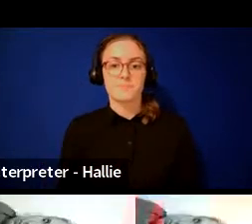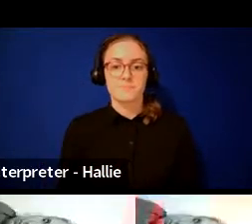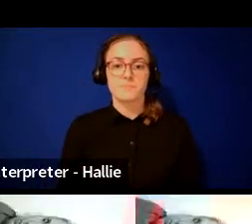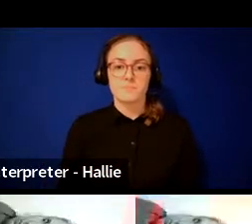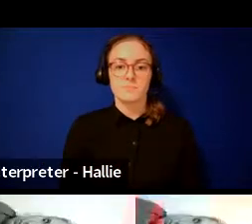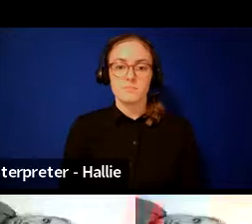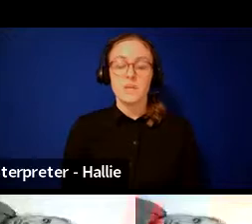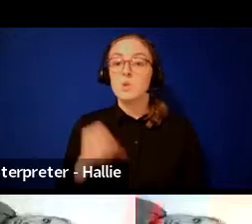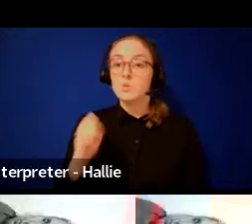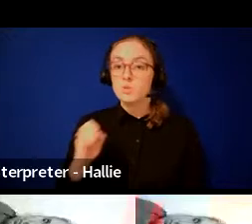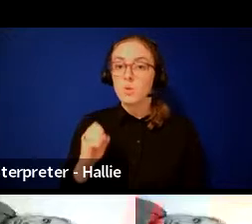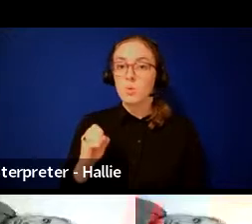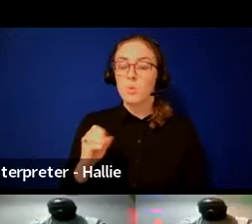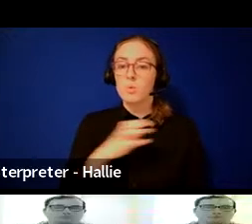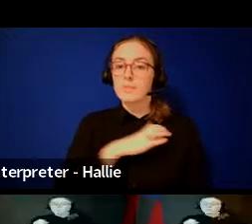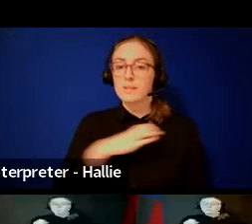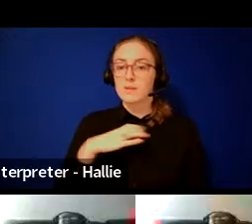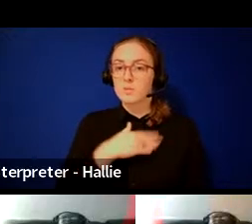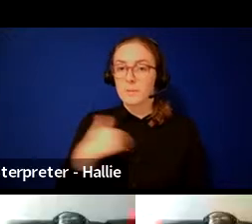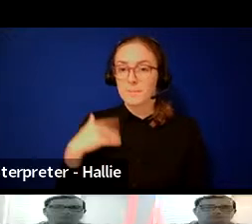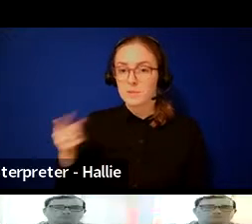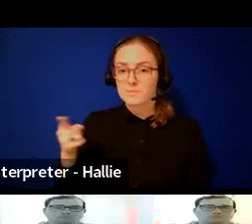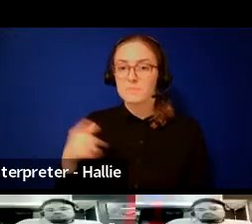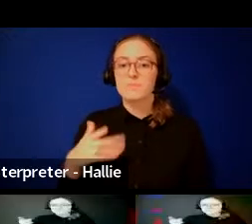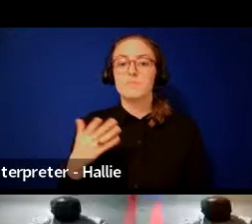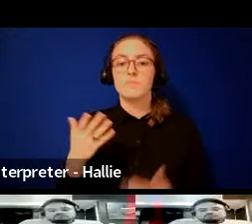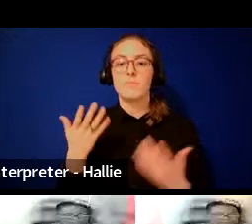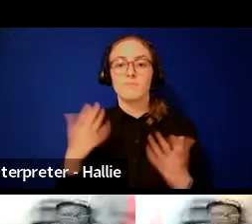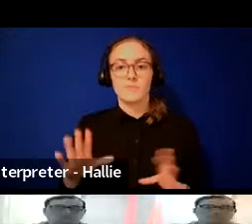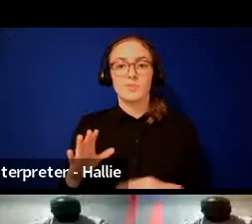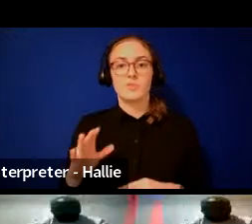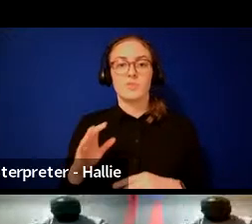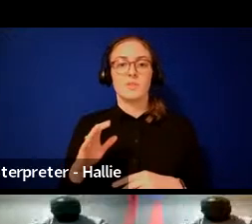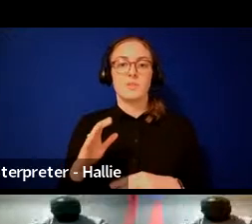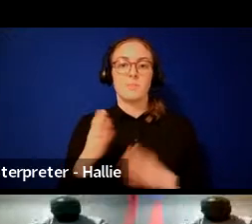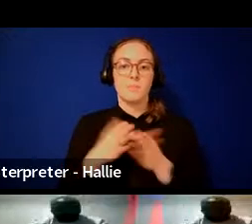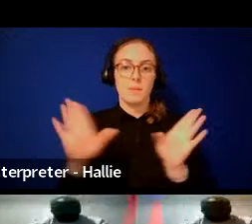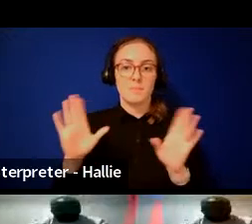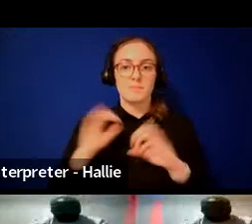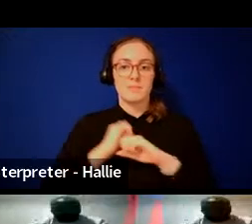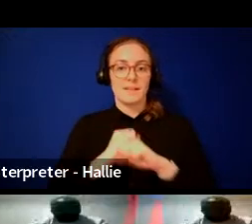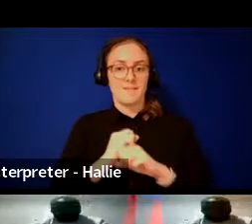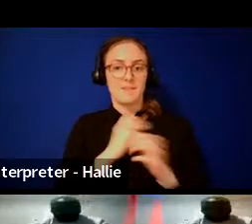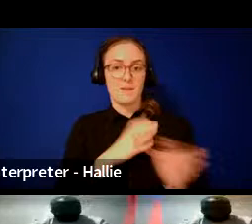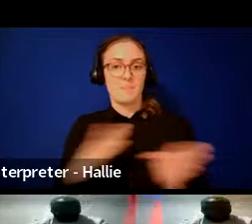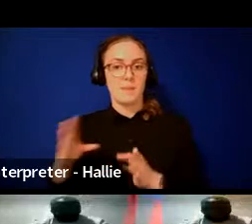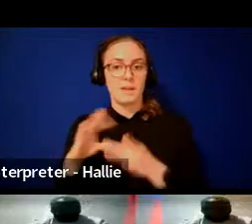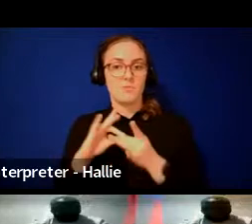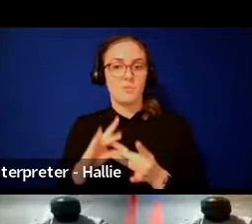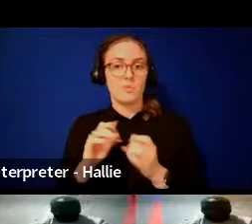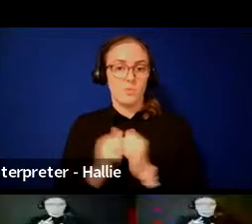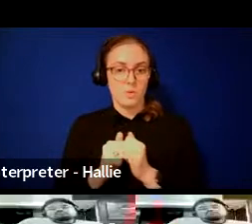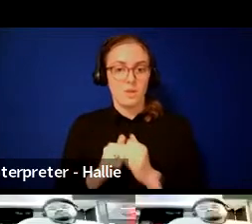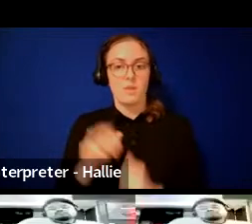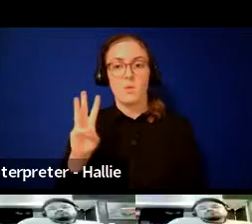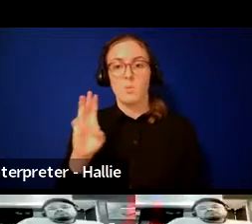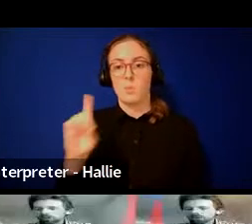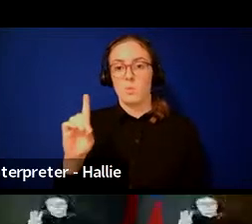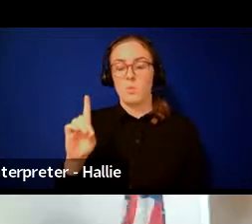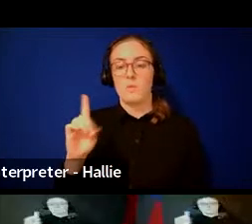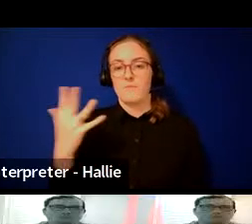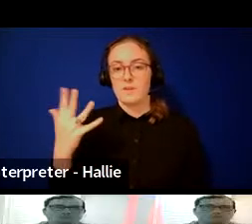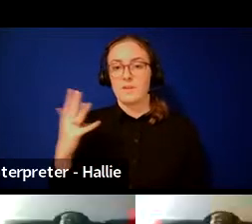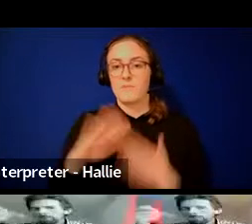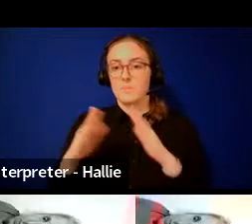So the council member gave his public safety plan in response to violence in Ward 5 community. This